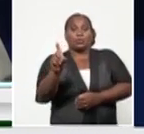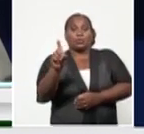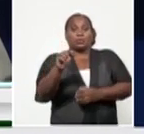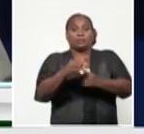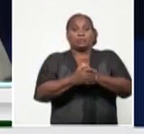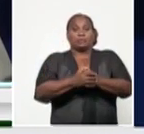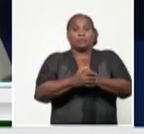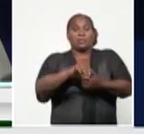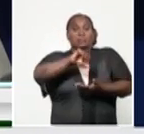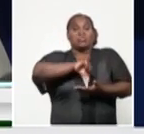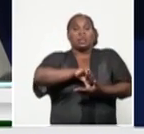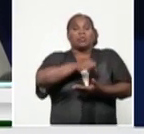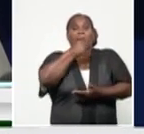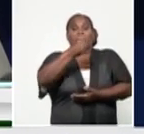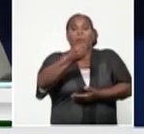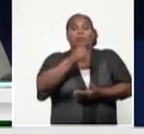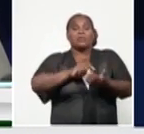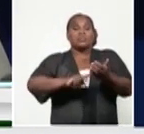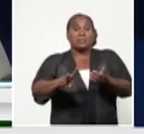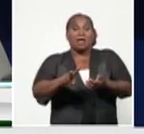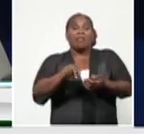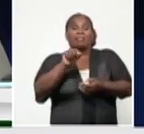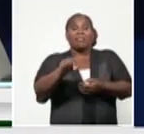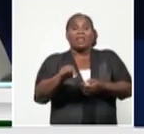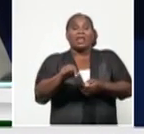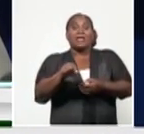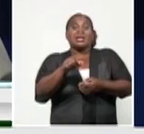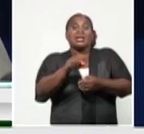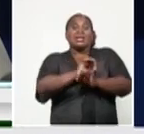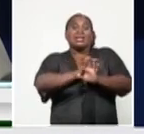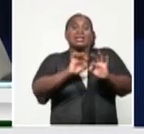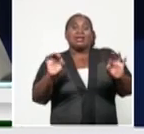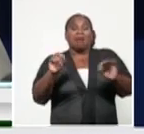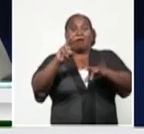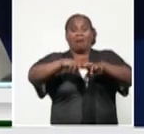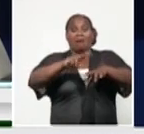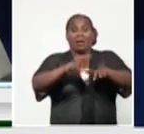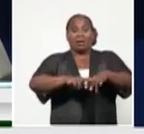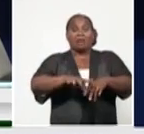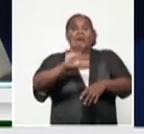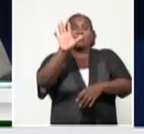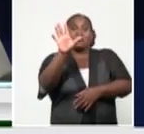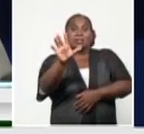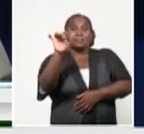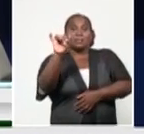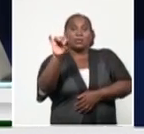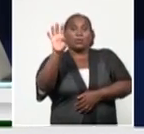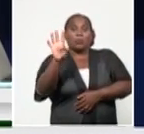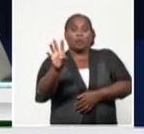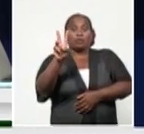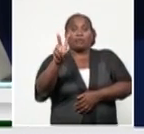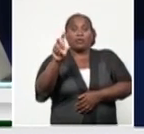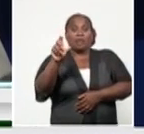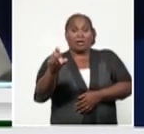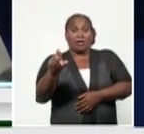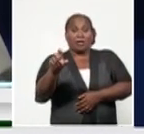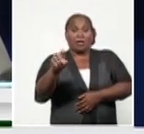564 in Havana's Hygiene, Epidemiology and Microbiology Center, 403 in Villa